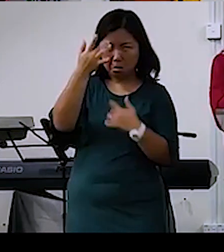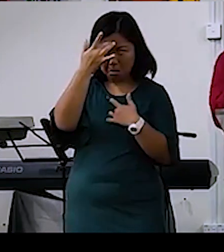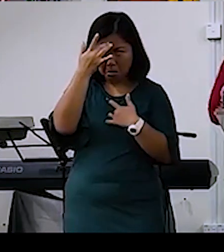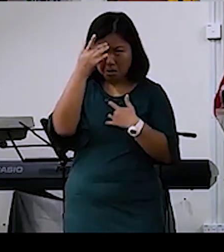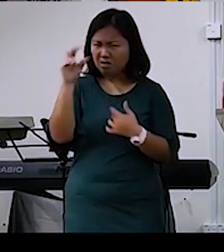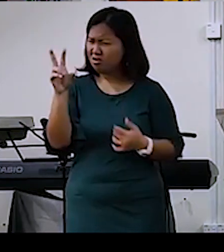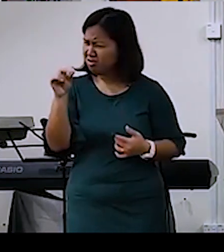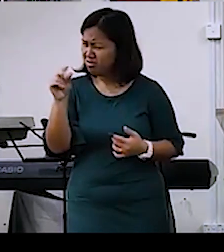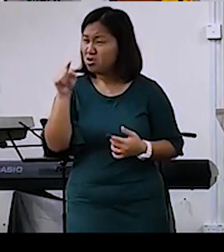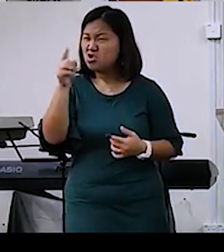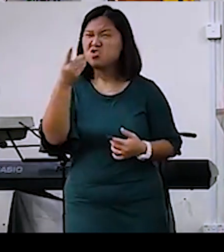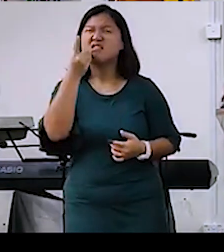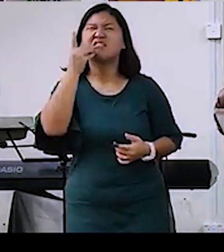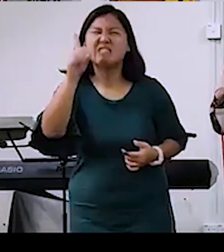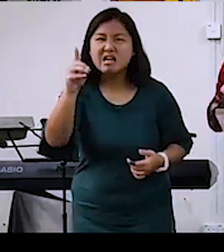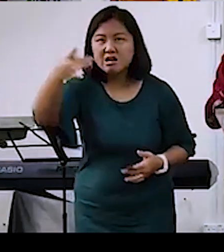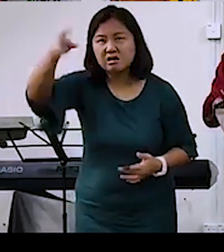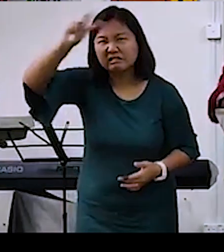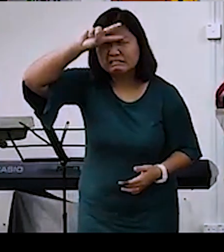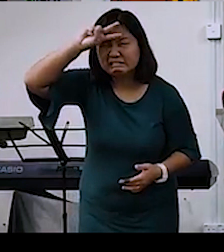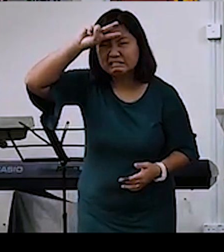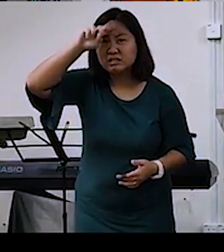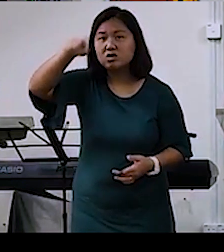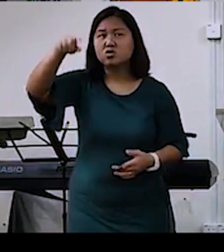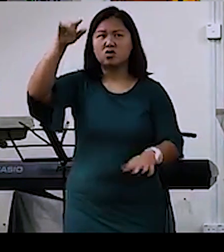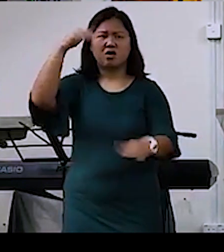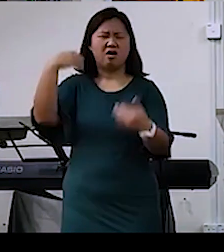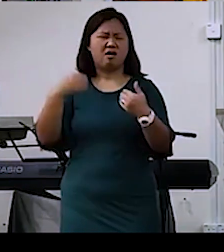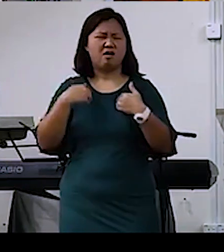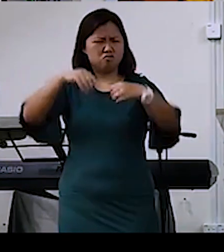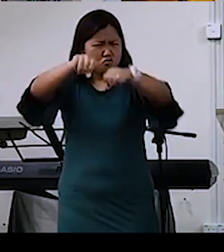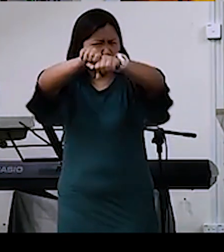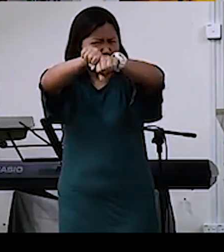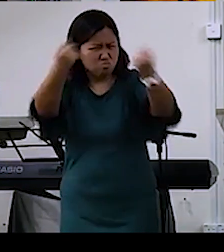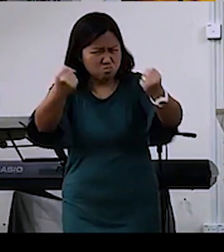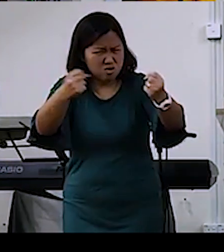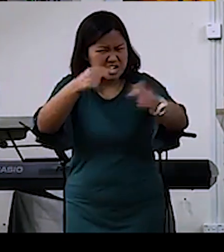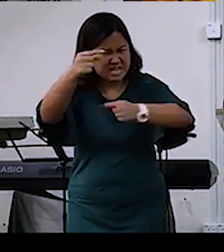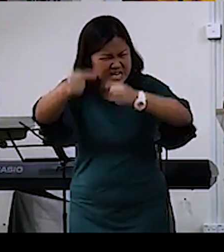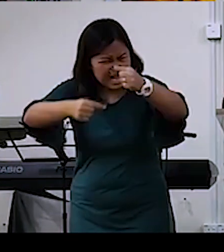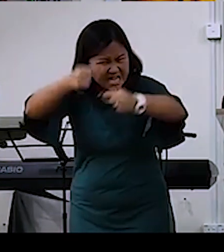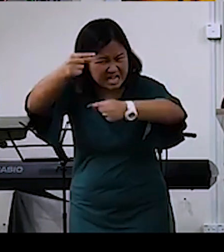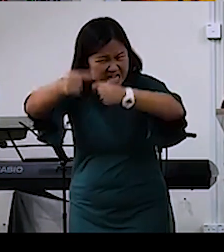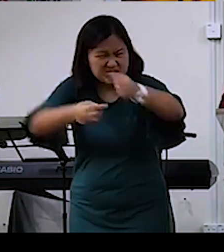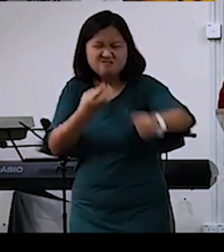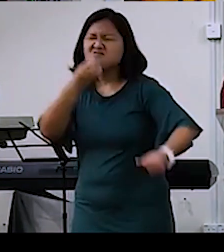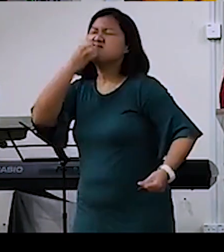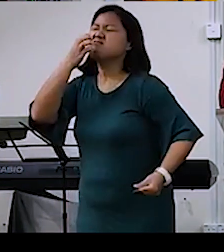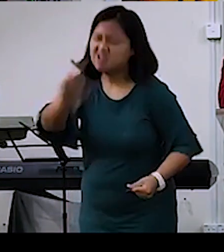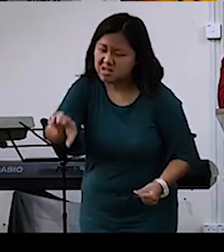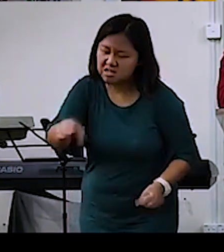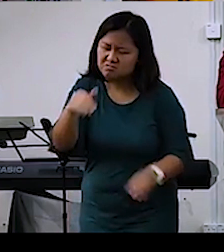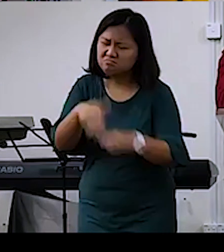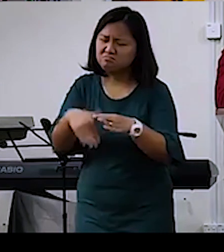because you are declaring stupidity. You say, you got to renounce and break generational curse in my life. And you can